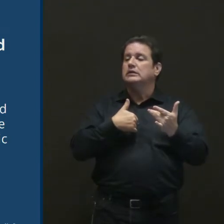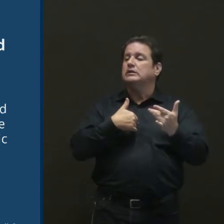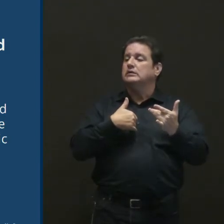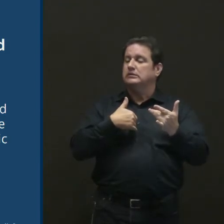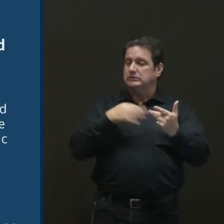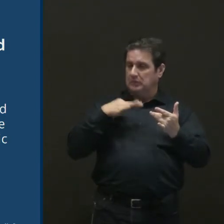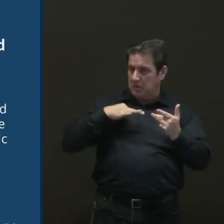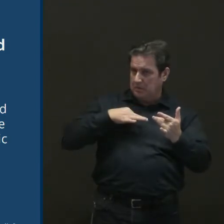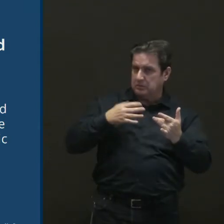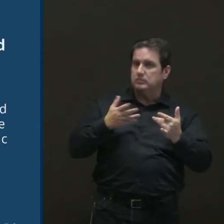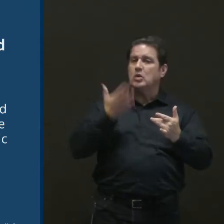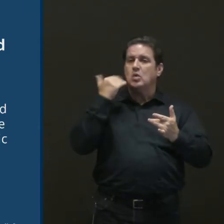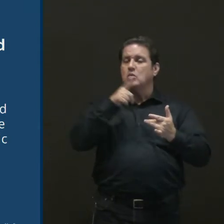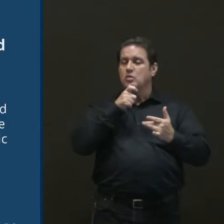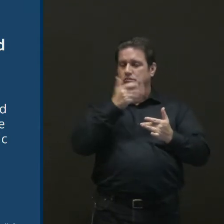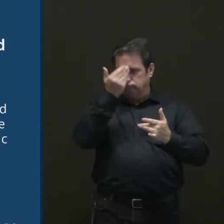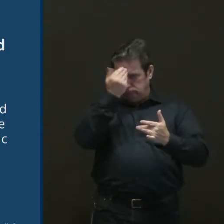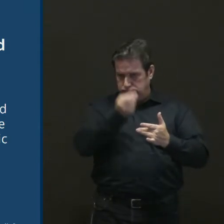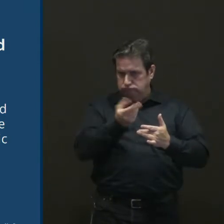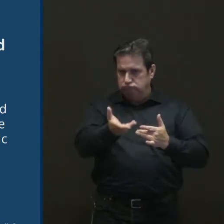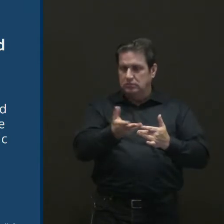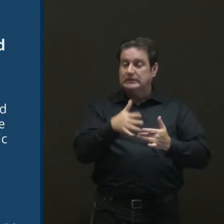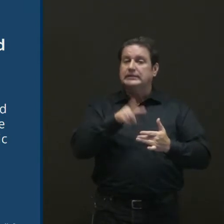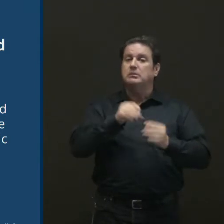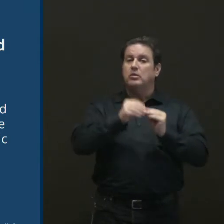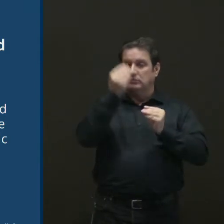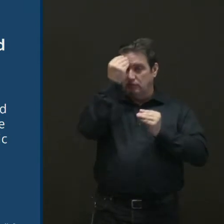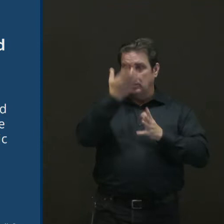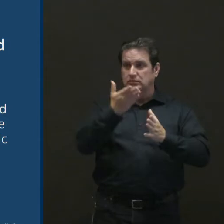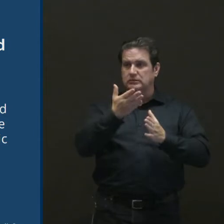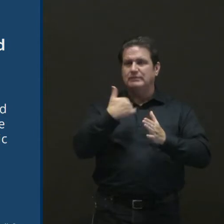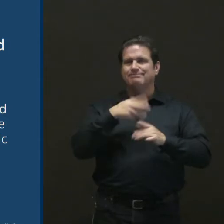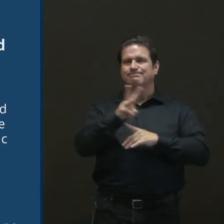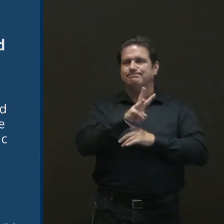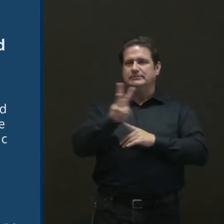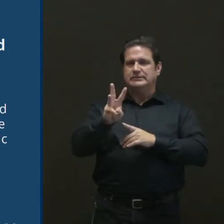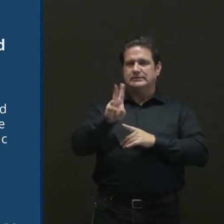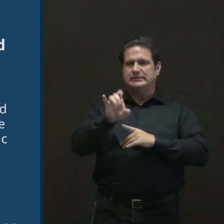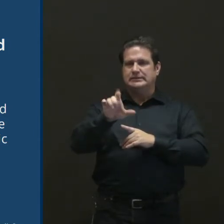contacted, and so you know who you are. But if you need more information, you can get it at